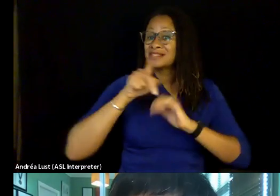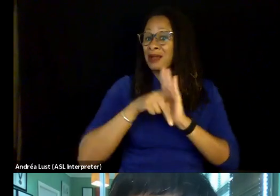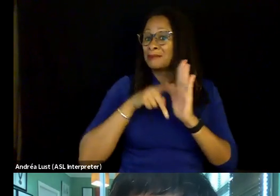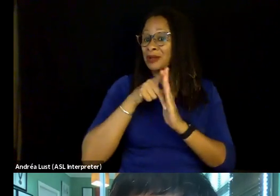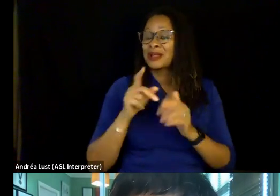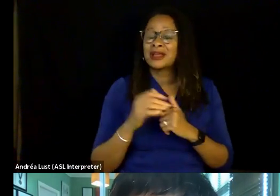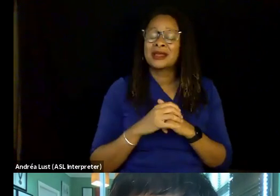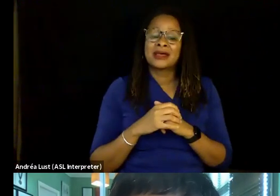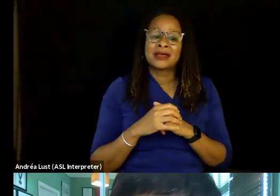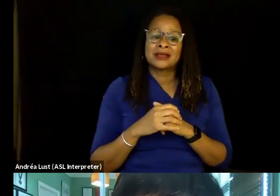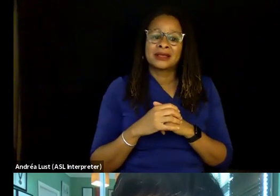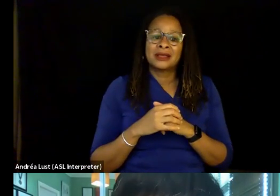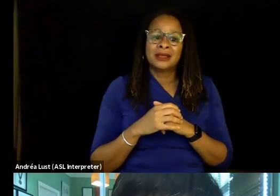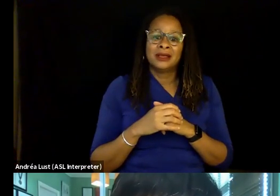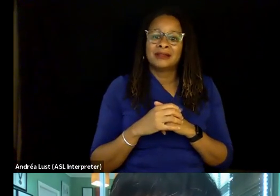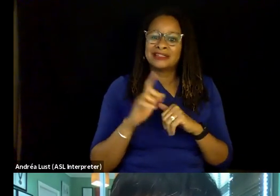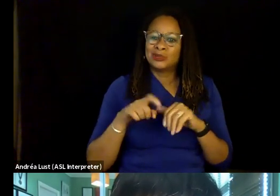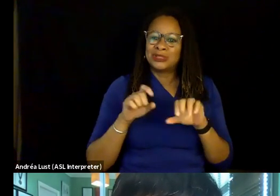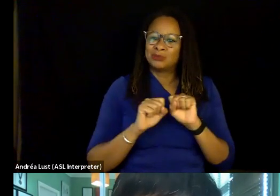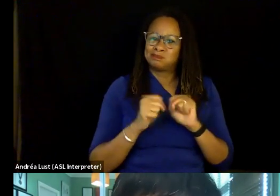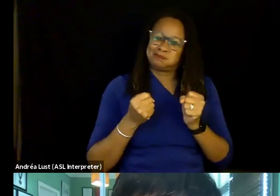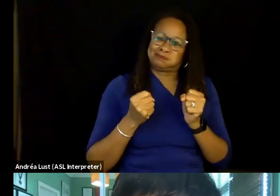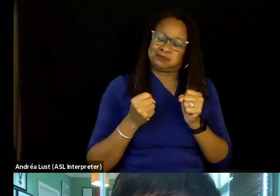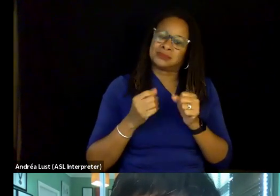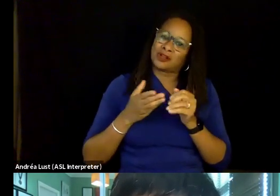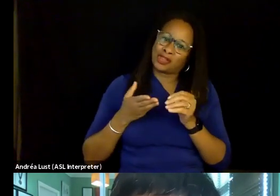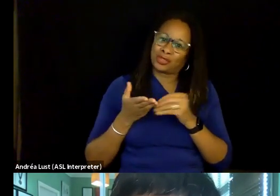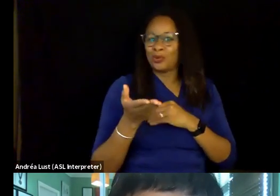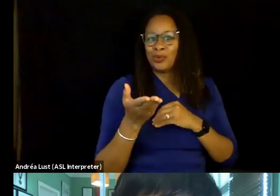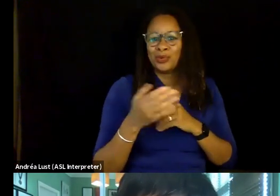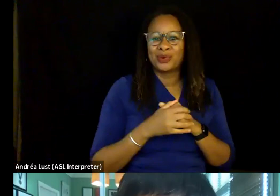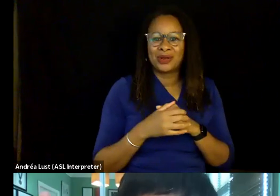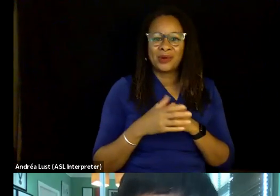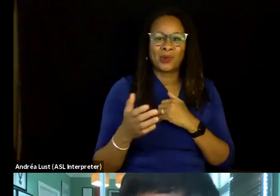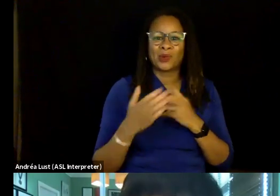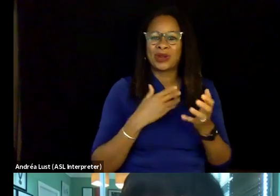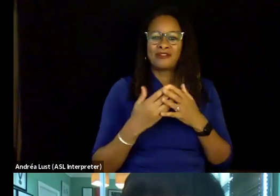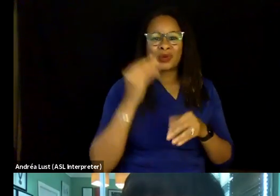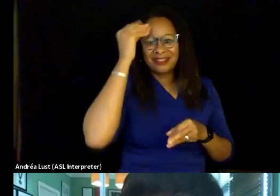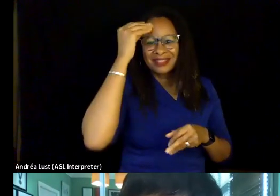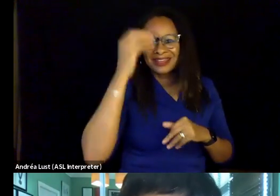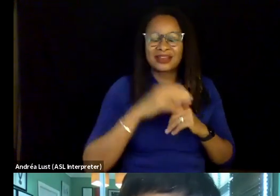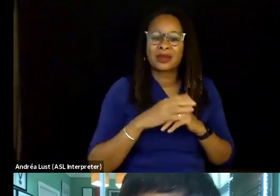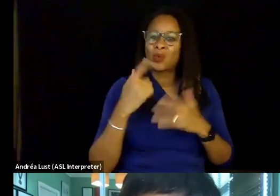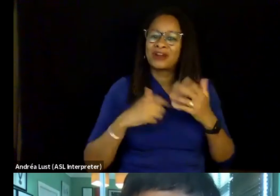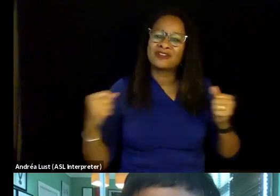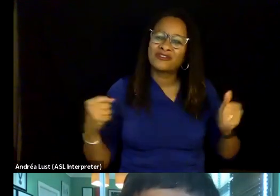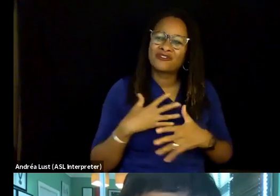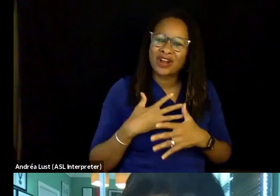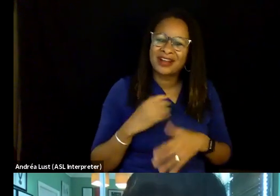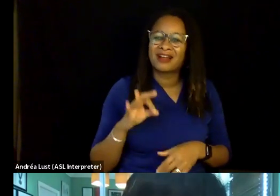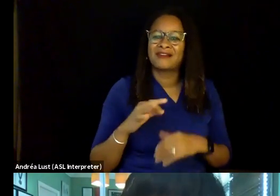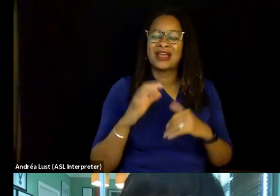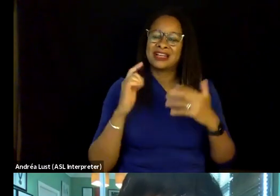have to bust through whatever you're thinking or whatever you're afraid of, that you have